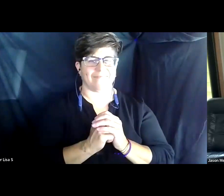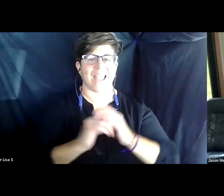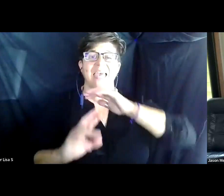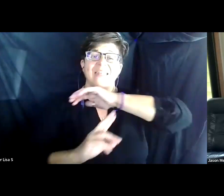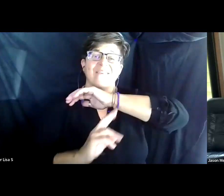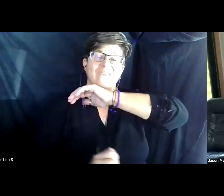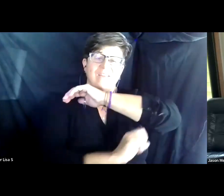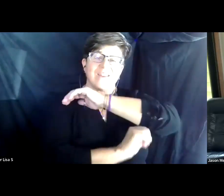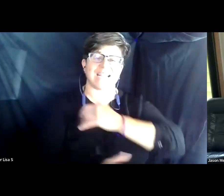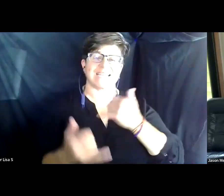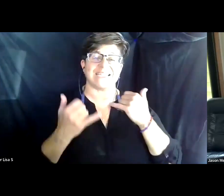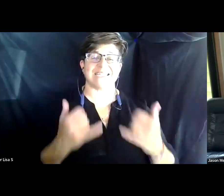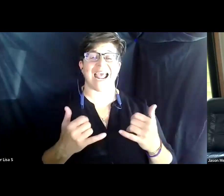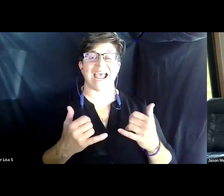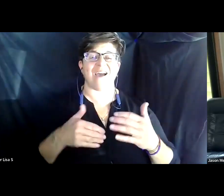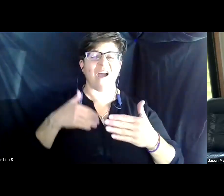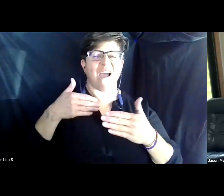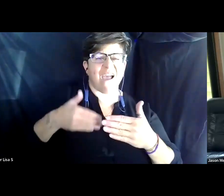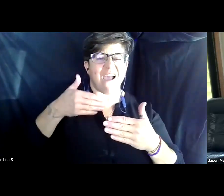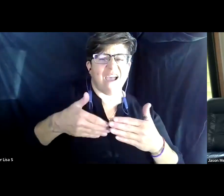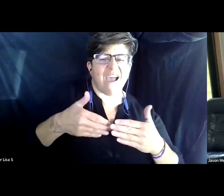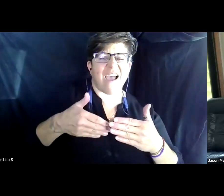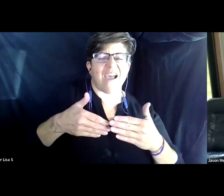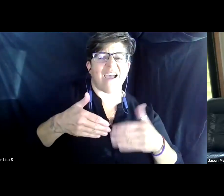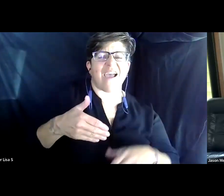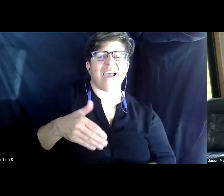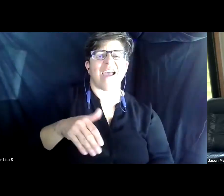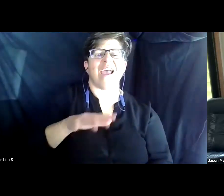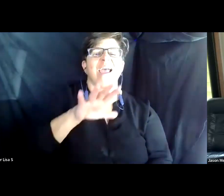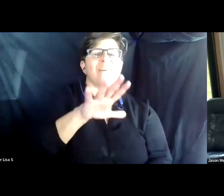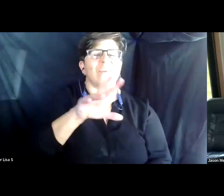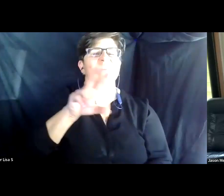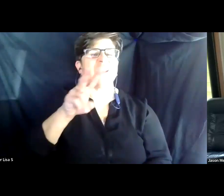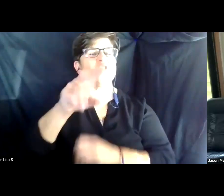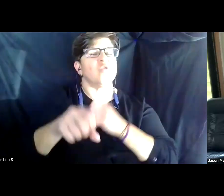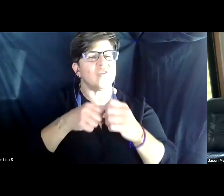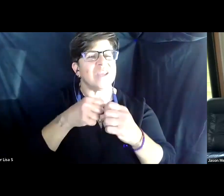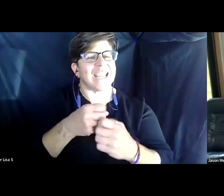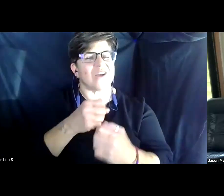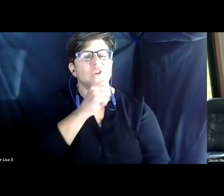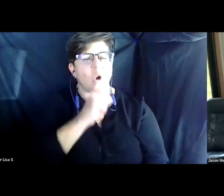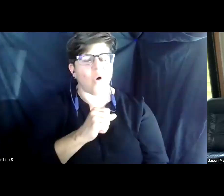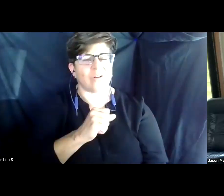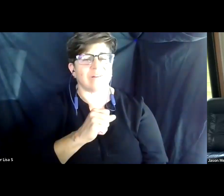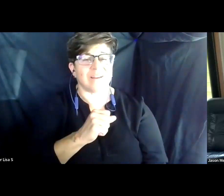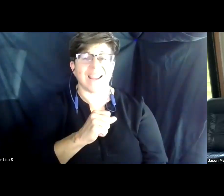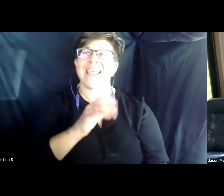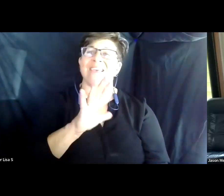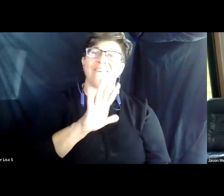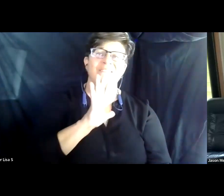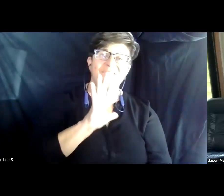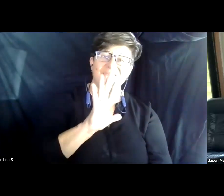now on the cusp of being 52 years old. And in that 52 years of our existence, we